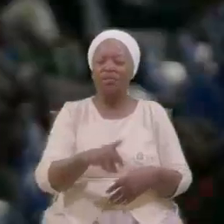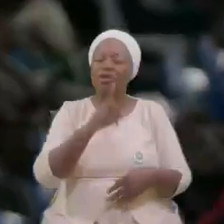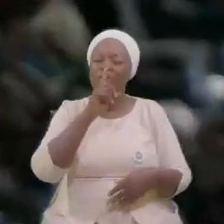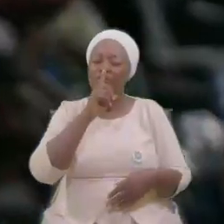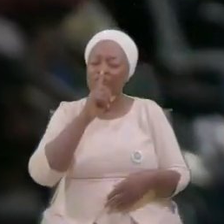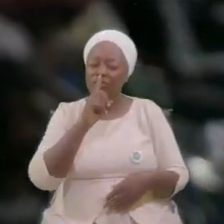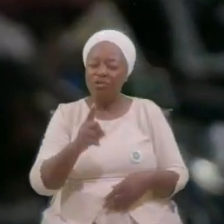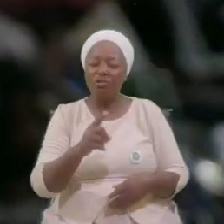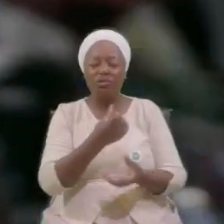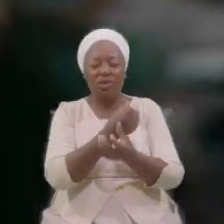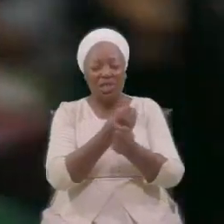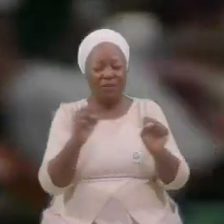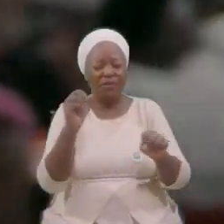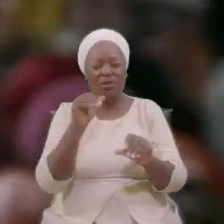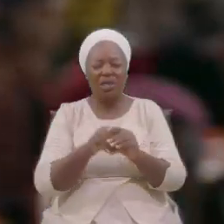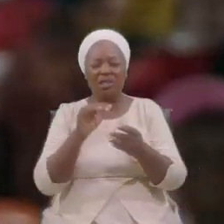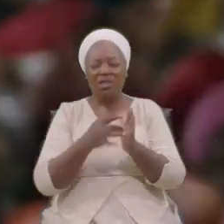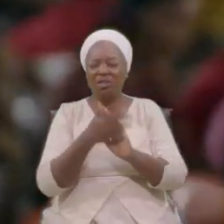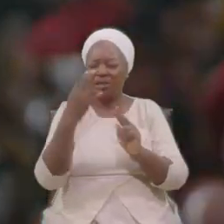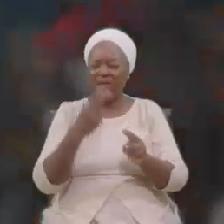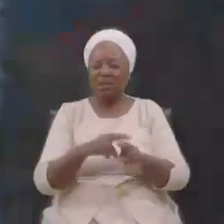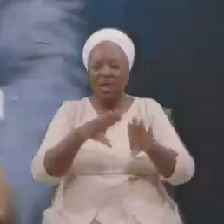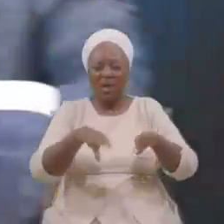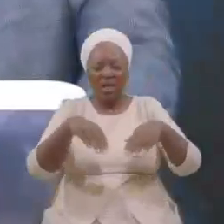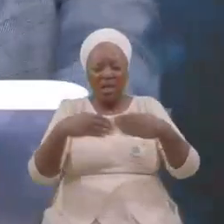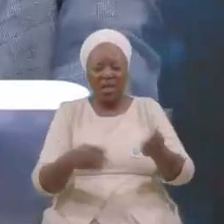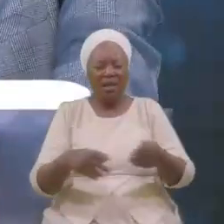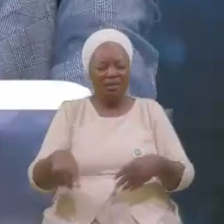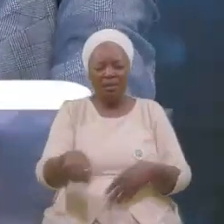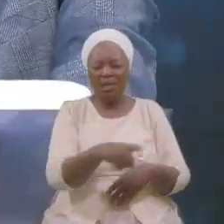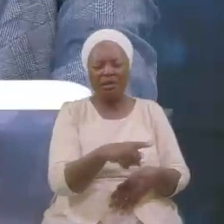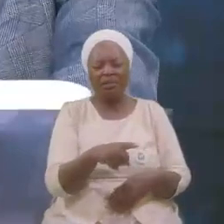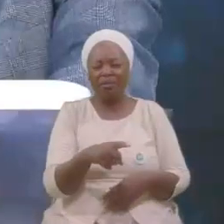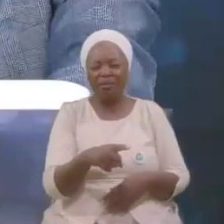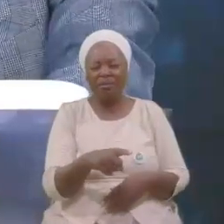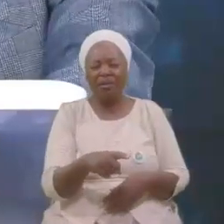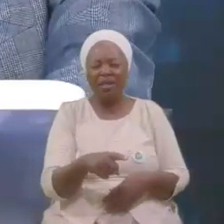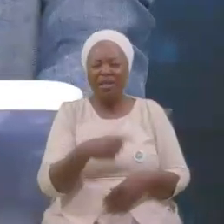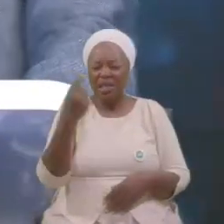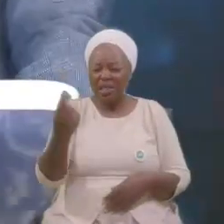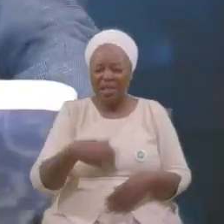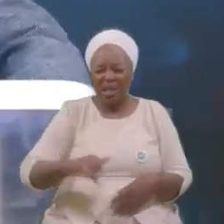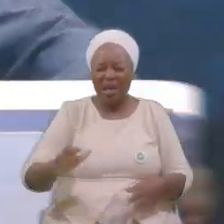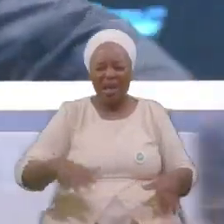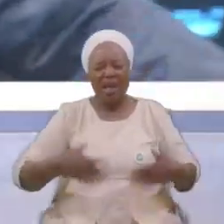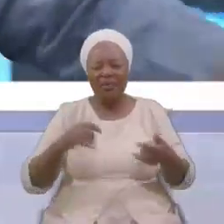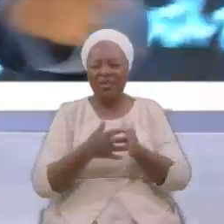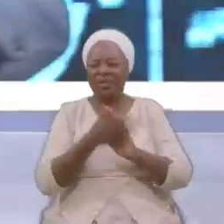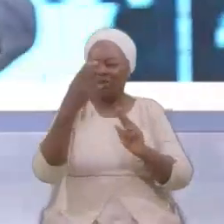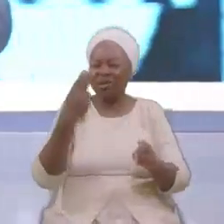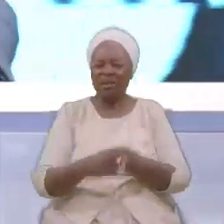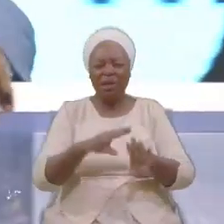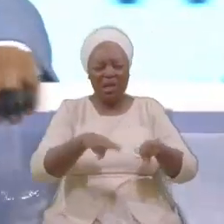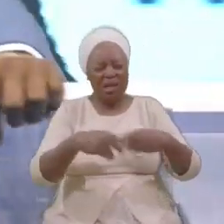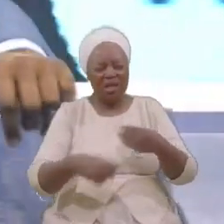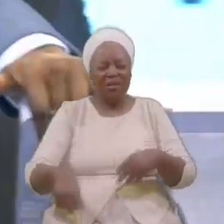genuine salvation. Grant them eternal life. Grant